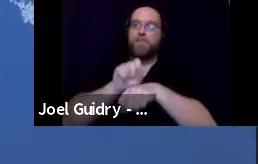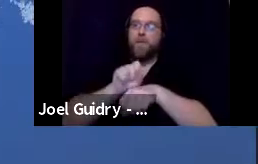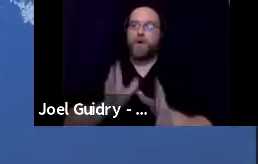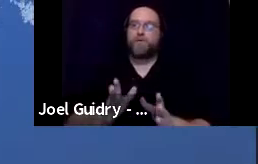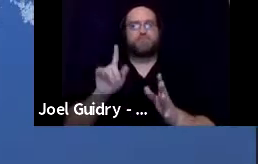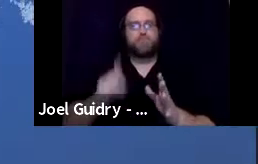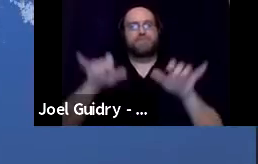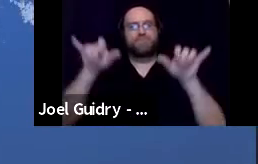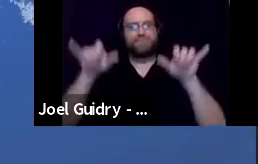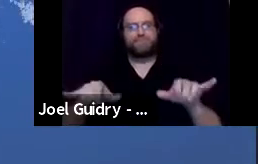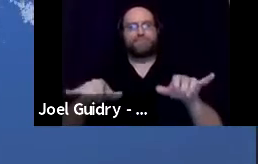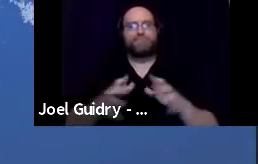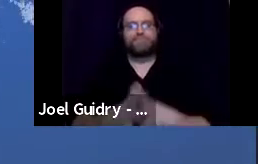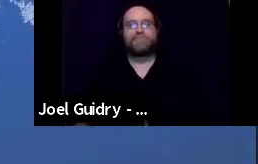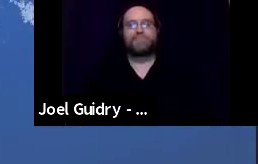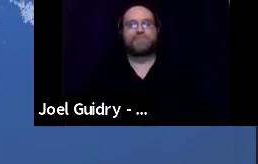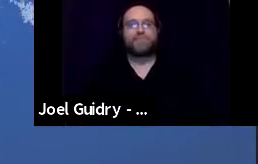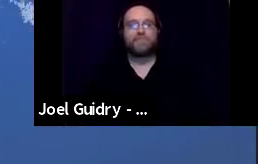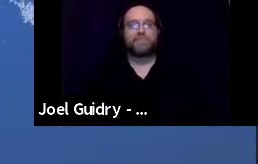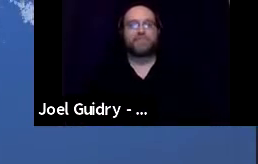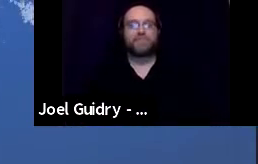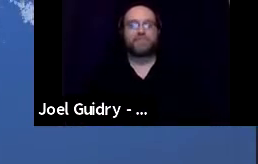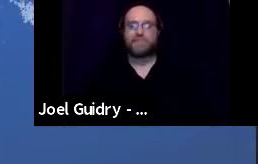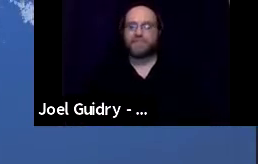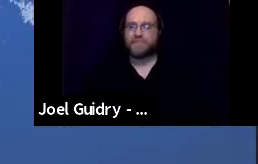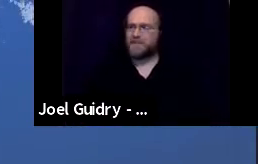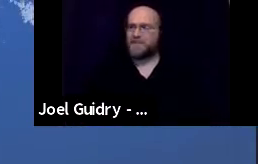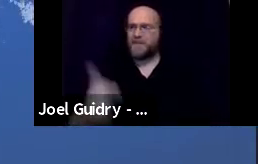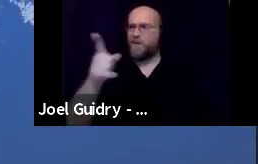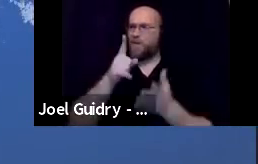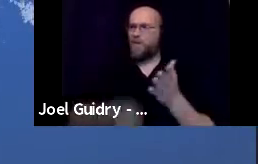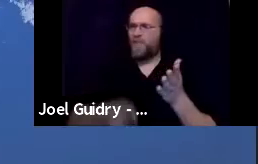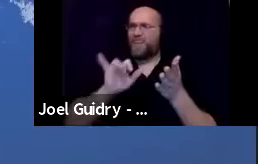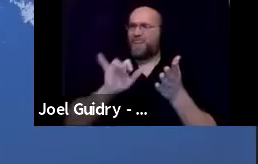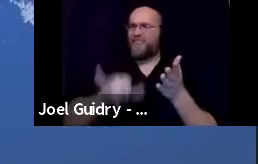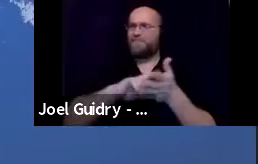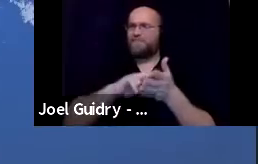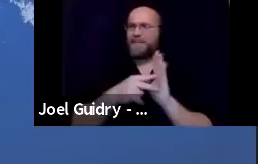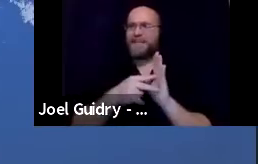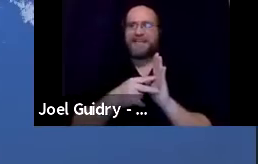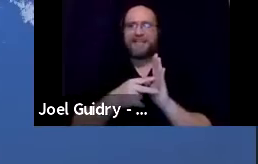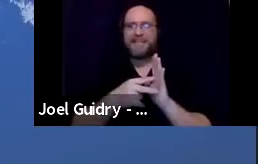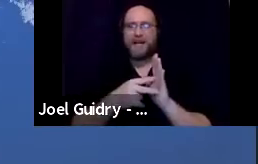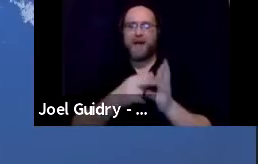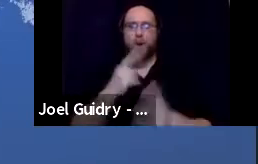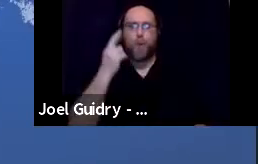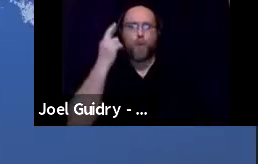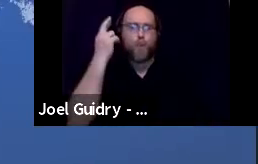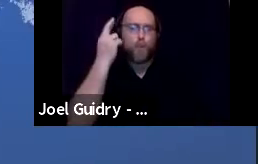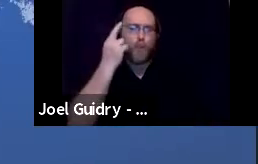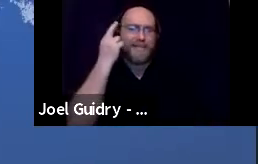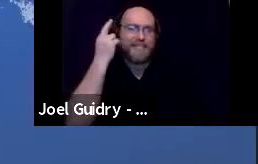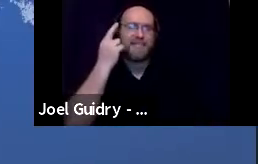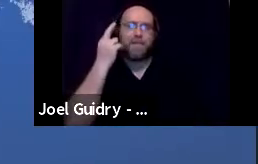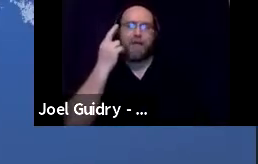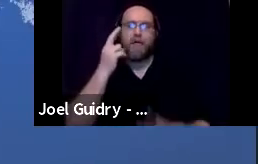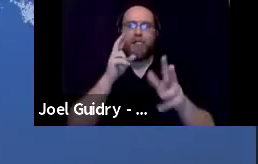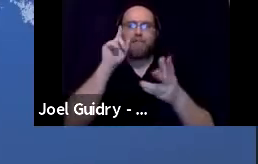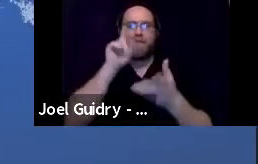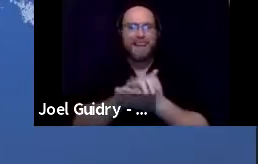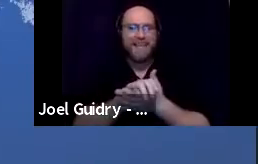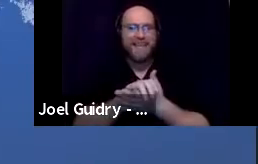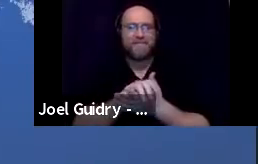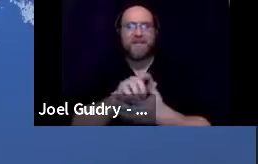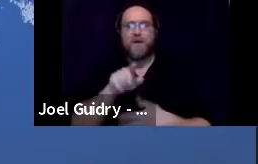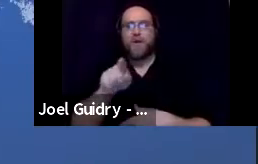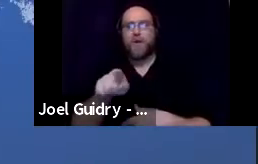So what does it mean? It has to be a reasonable belief that that these health standards are not being met. It can't